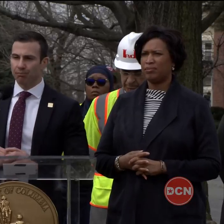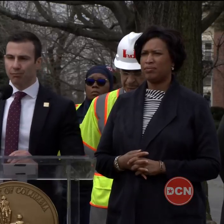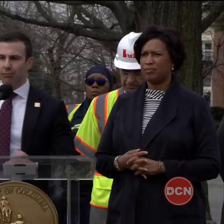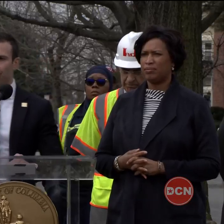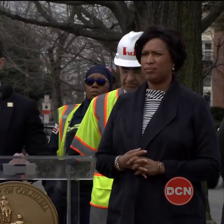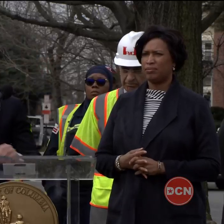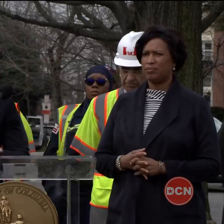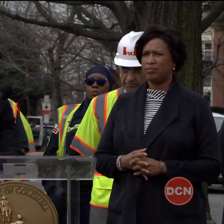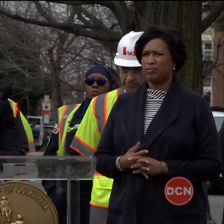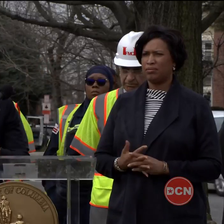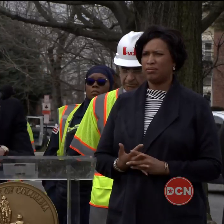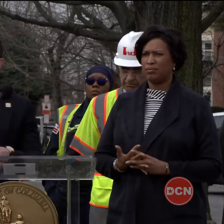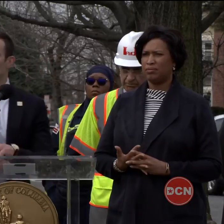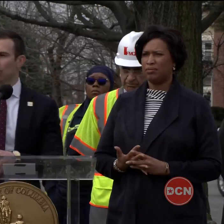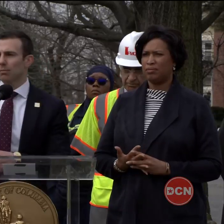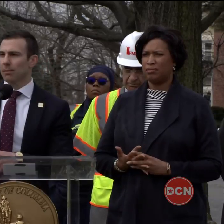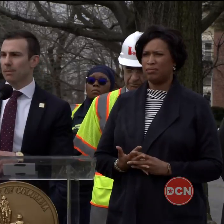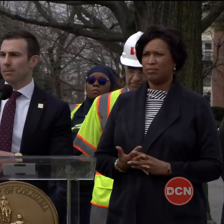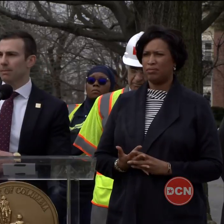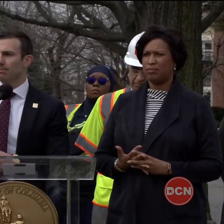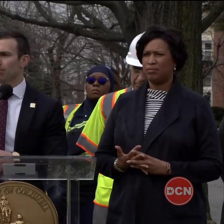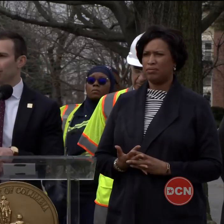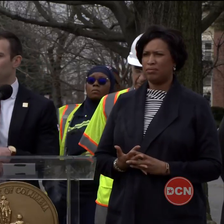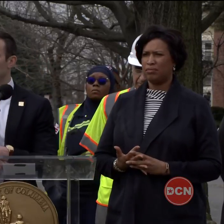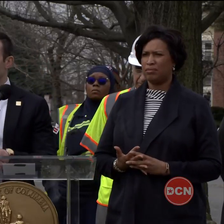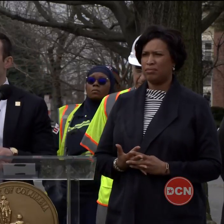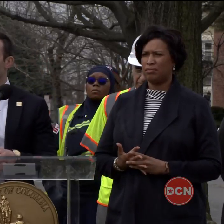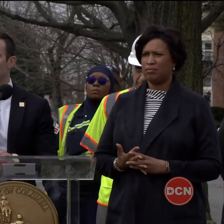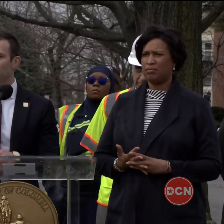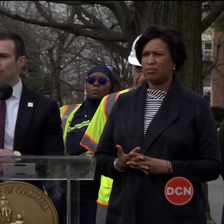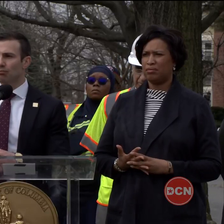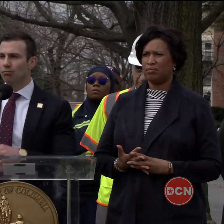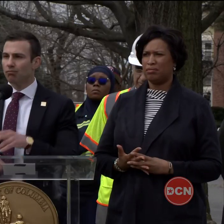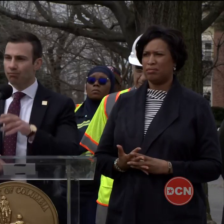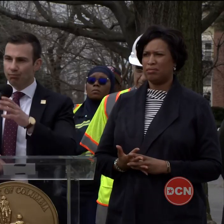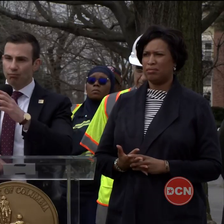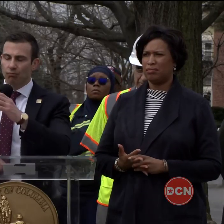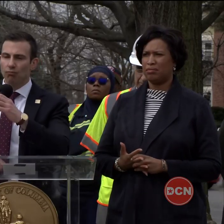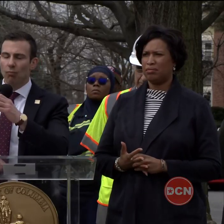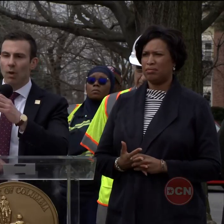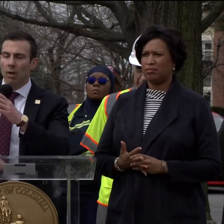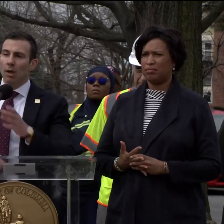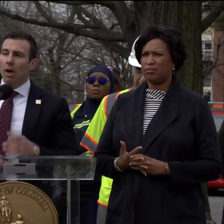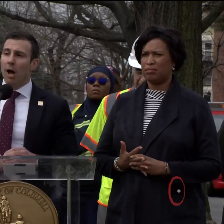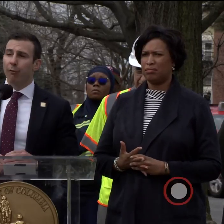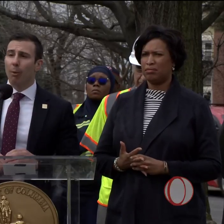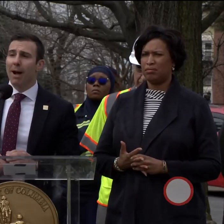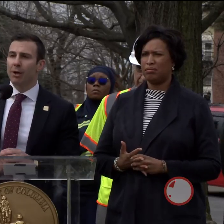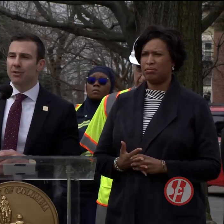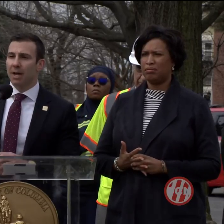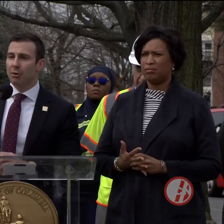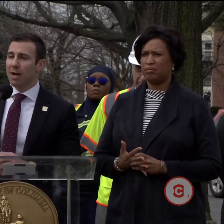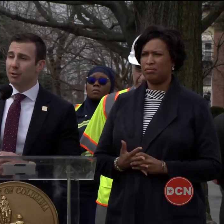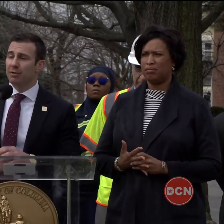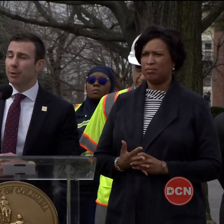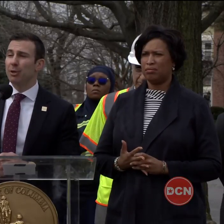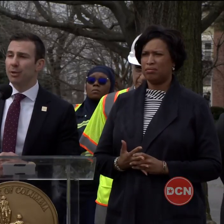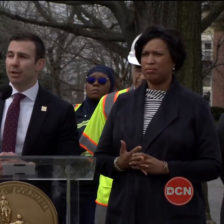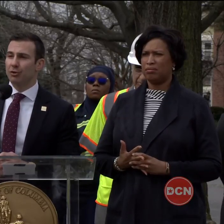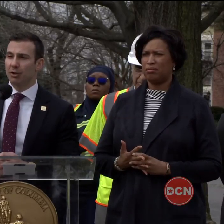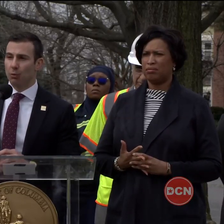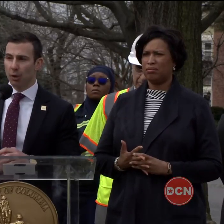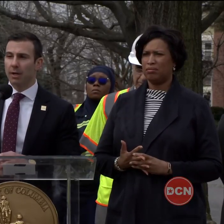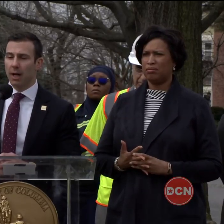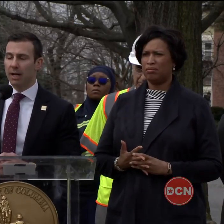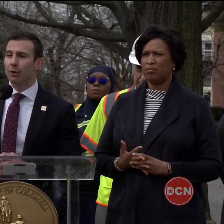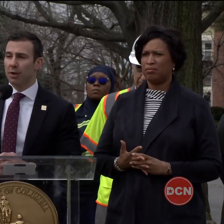crews. I saw Fort Myer putting up their sign. Is that one of the contractors that you're using? Or? Fort Myer is the contractor that's going to be